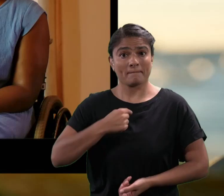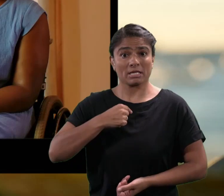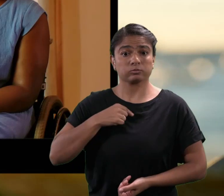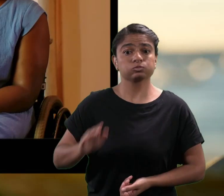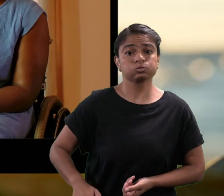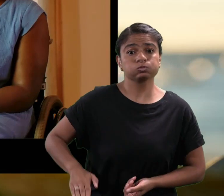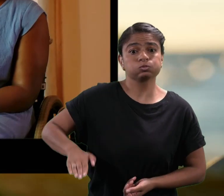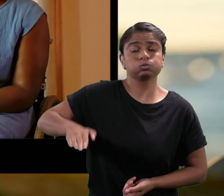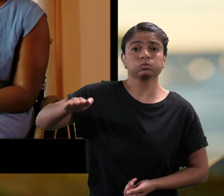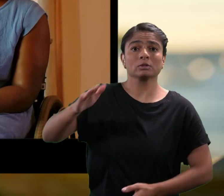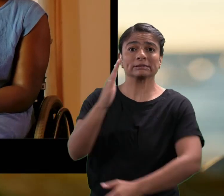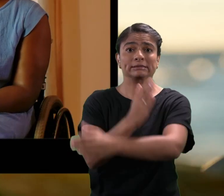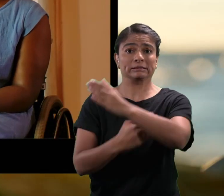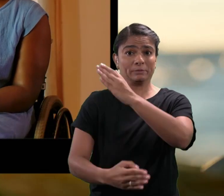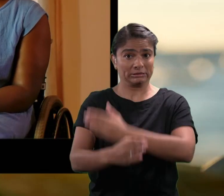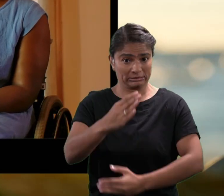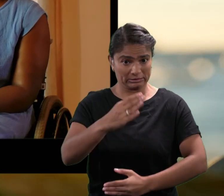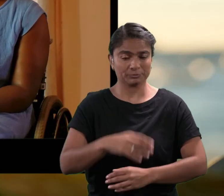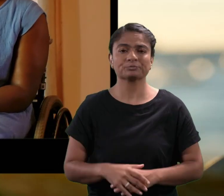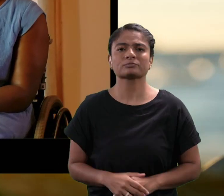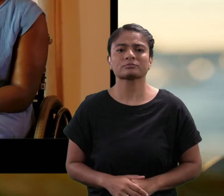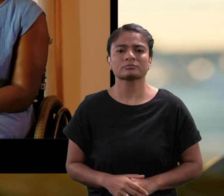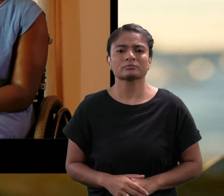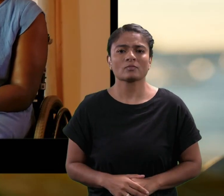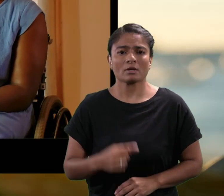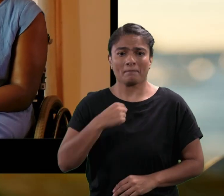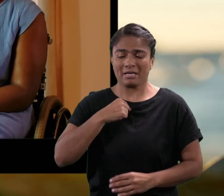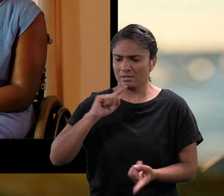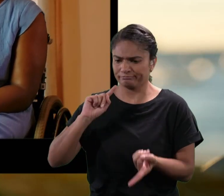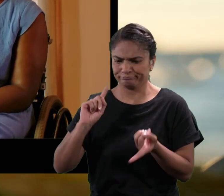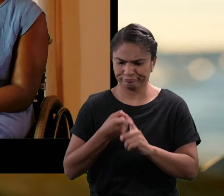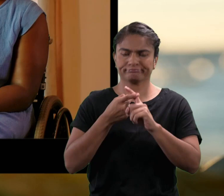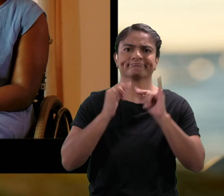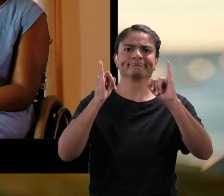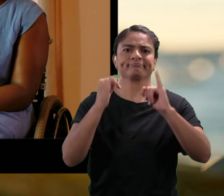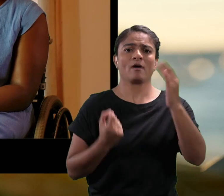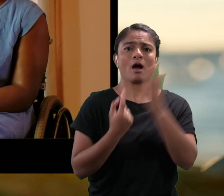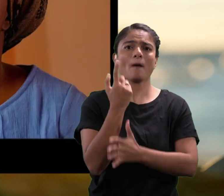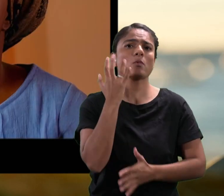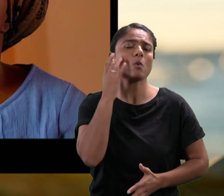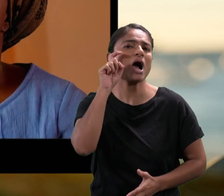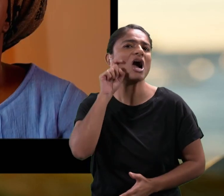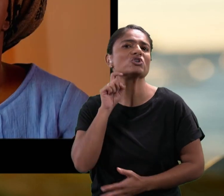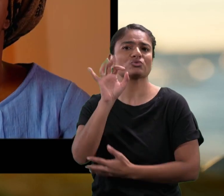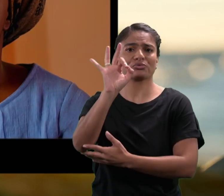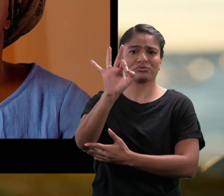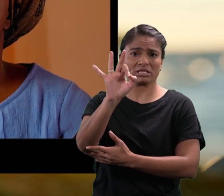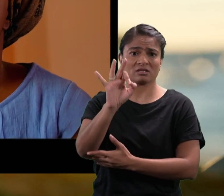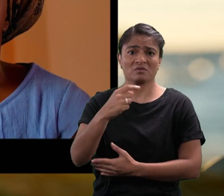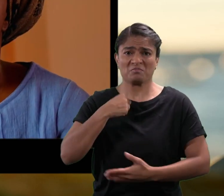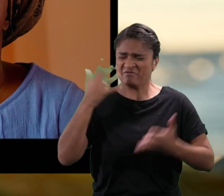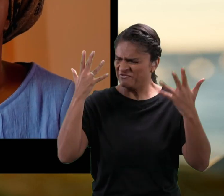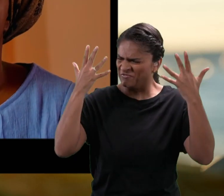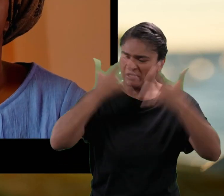Ukhula nge-disability or ukhula ndikhubazekile andithi i-accident yami yenzeka ndina-3, so I was very young when